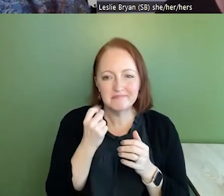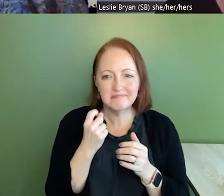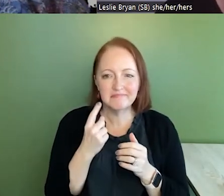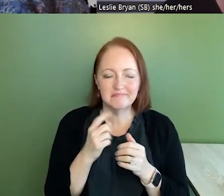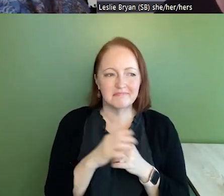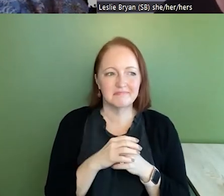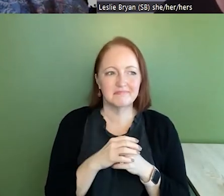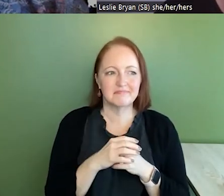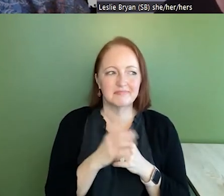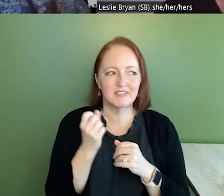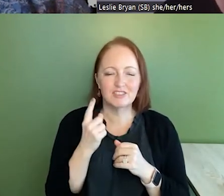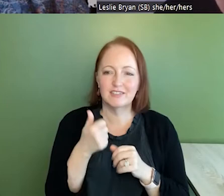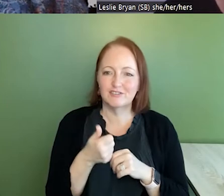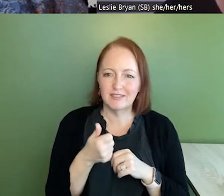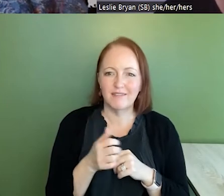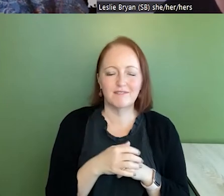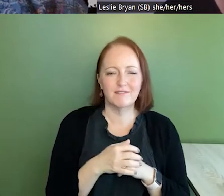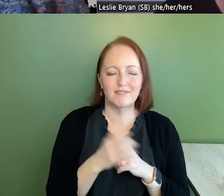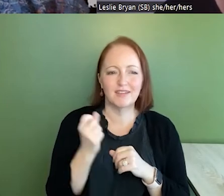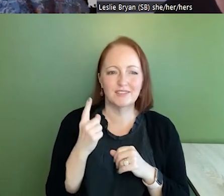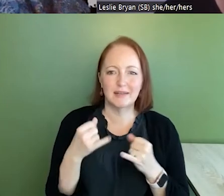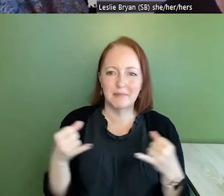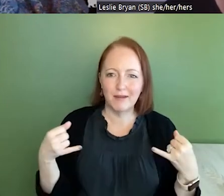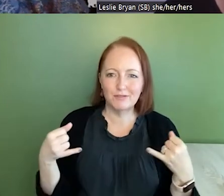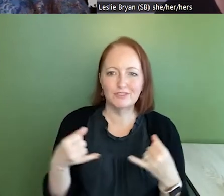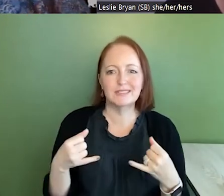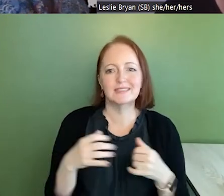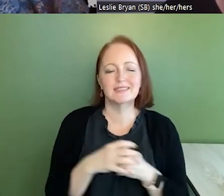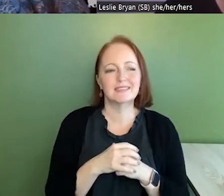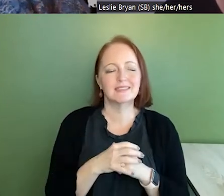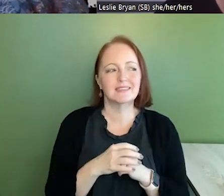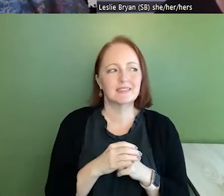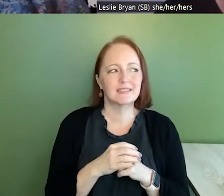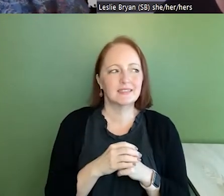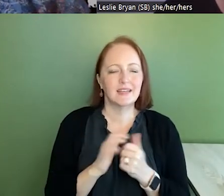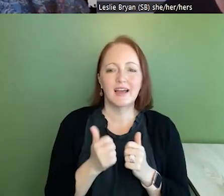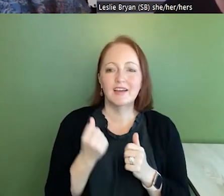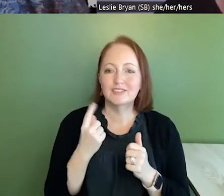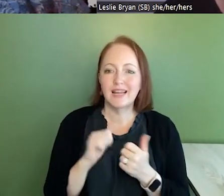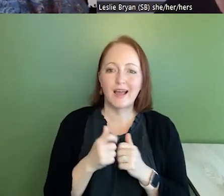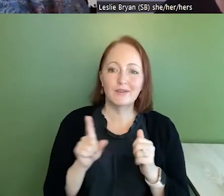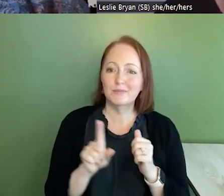give yourself a second chance to understand yourself, understand your boundaries, understand the way you move about the